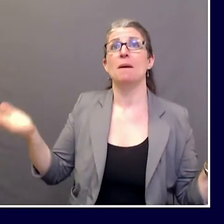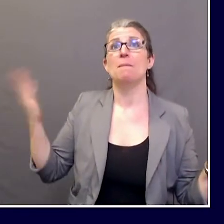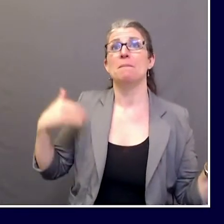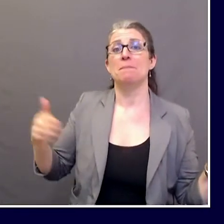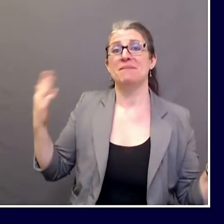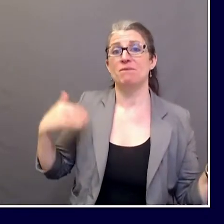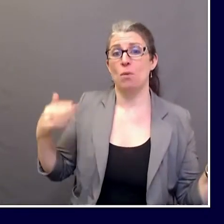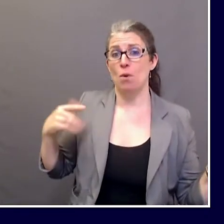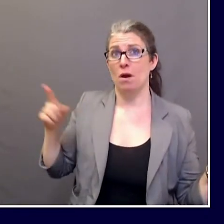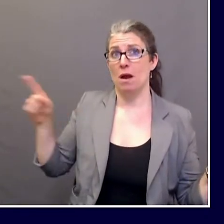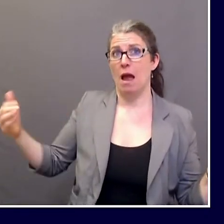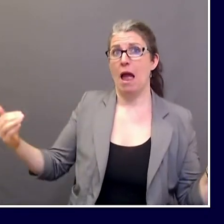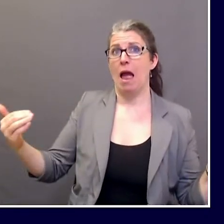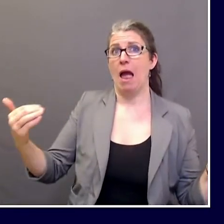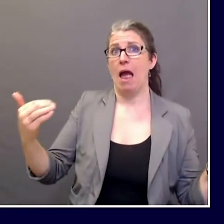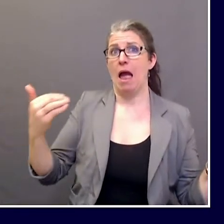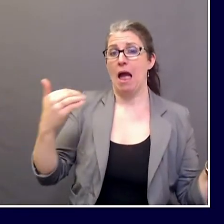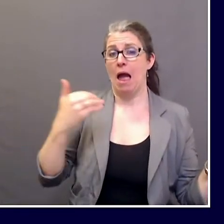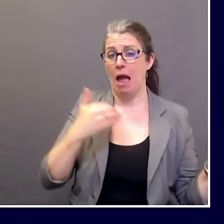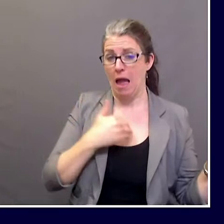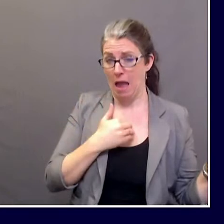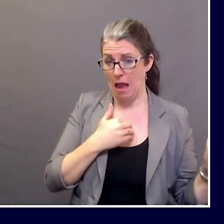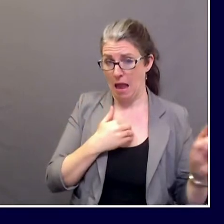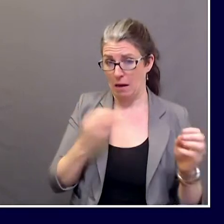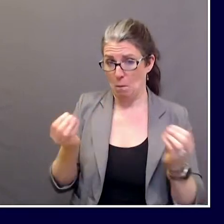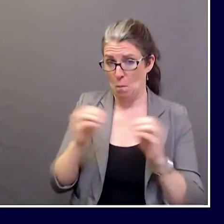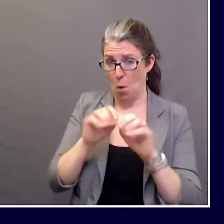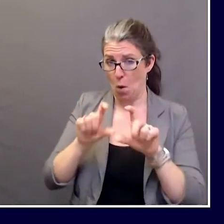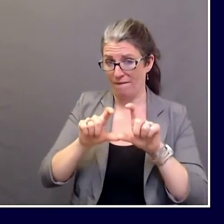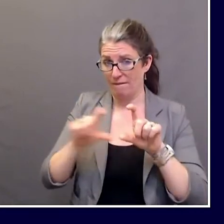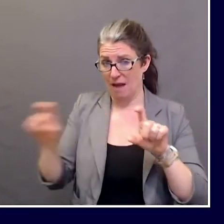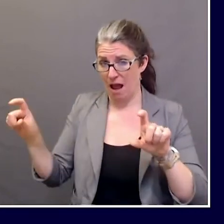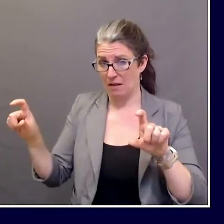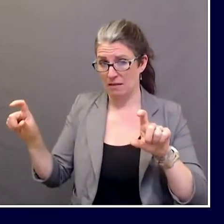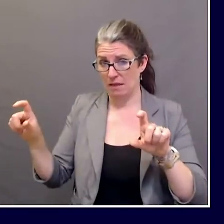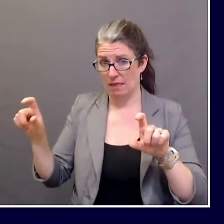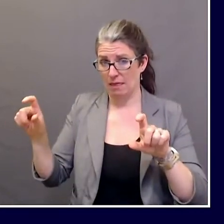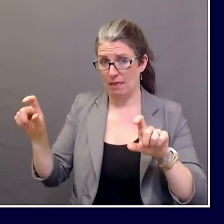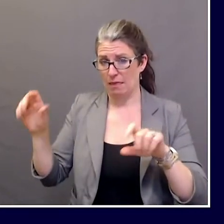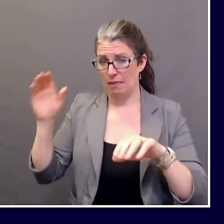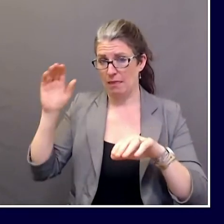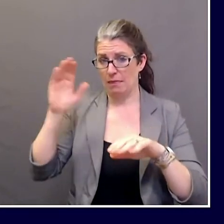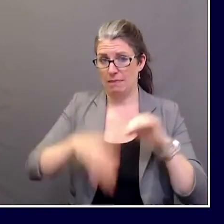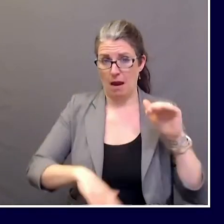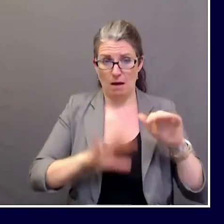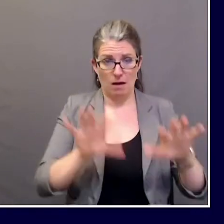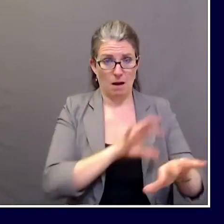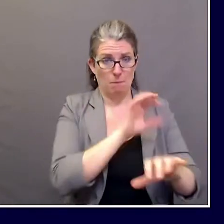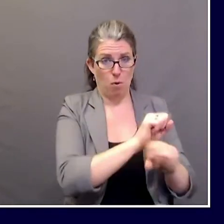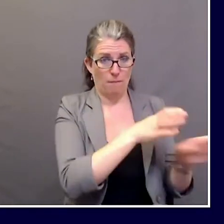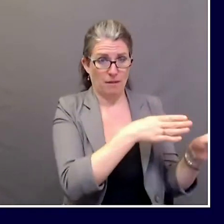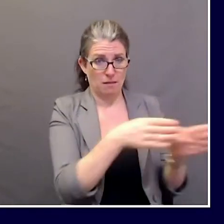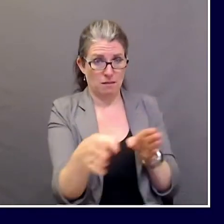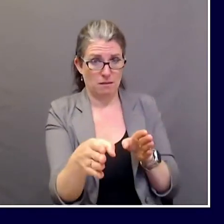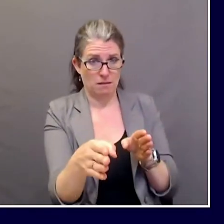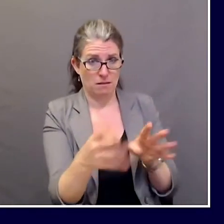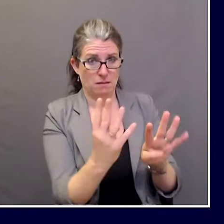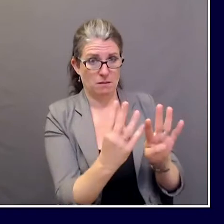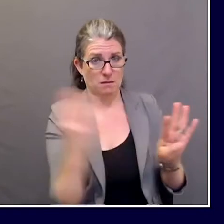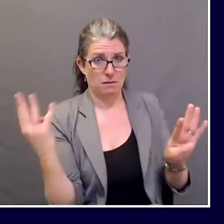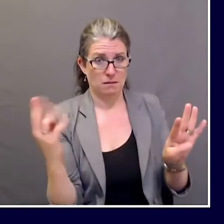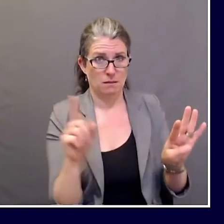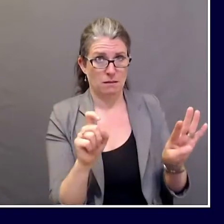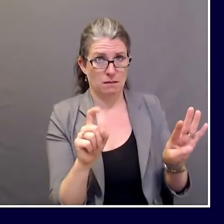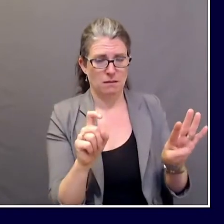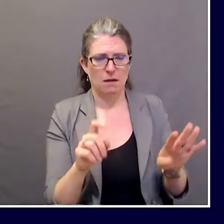not affect appointments at its own location. Sort of yes and no, Caitlin. Maine General is